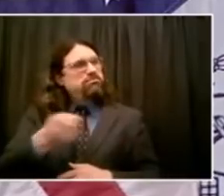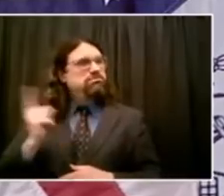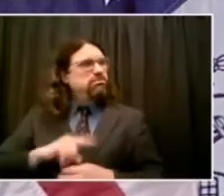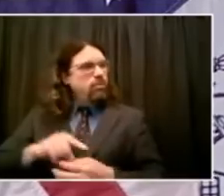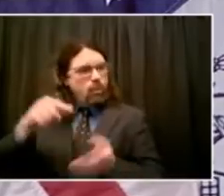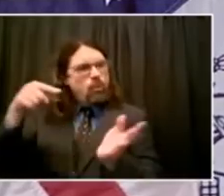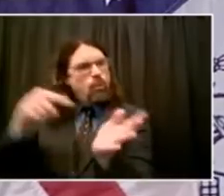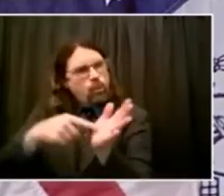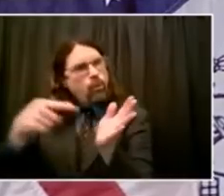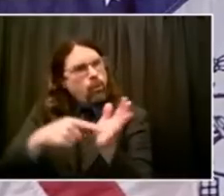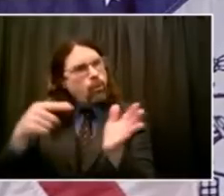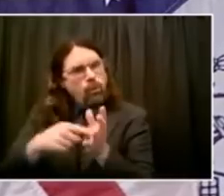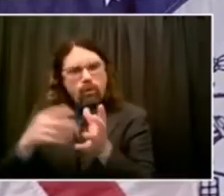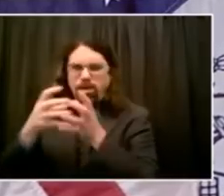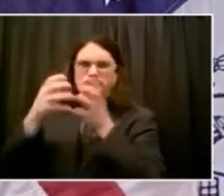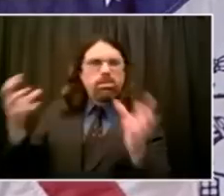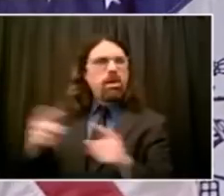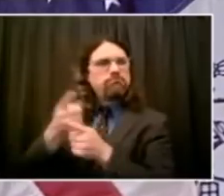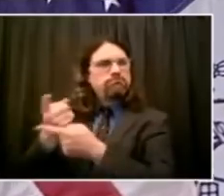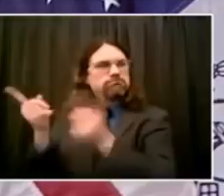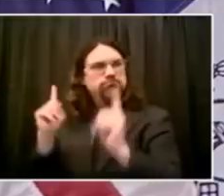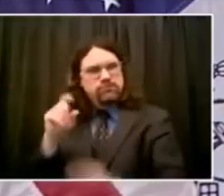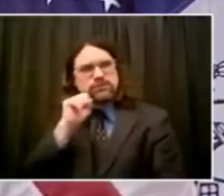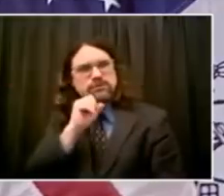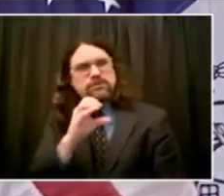so tough on the oldest New Yorkers.